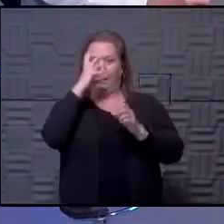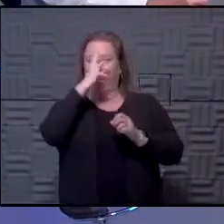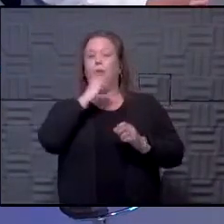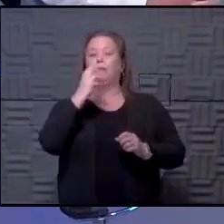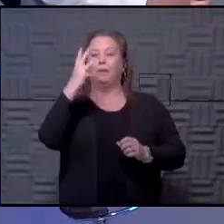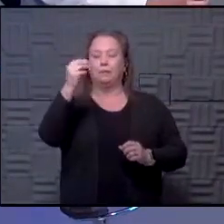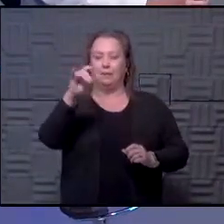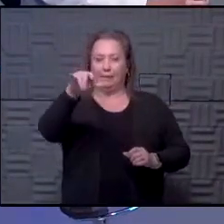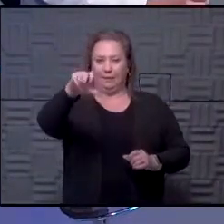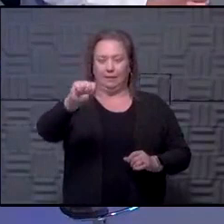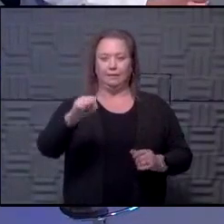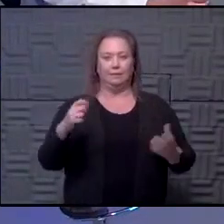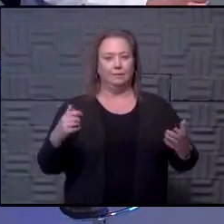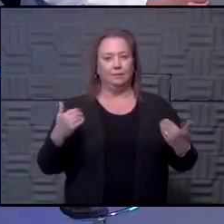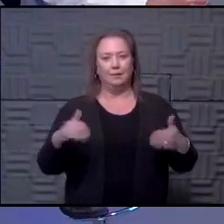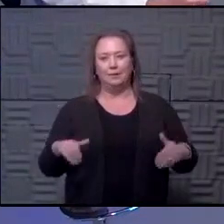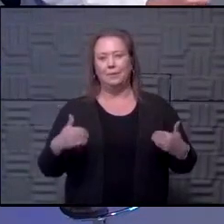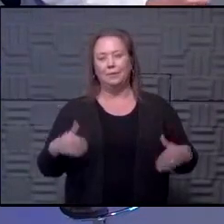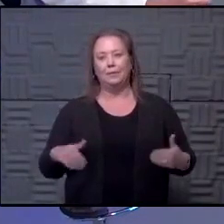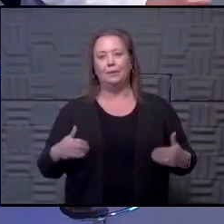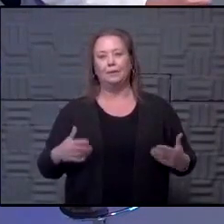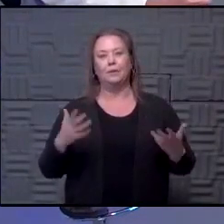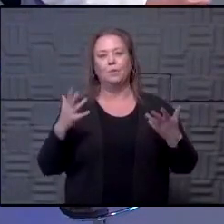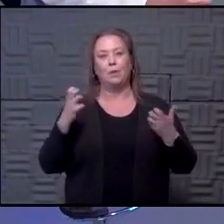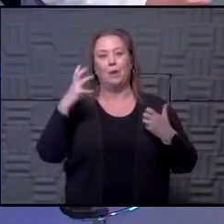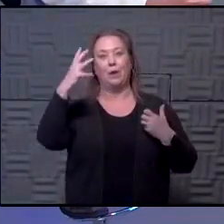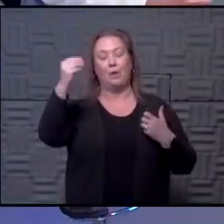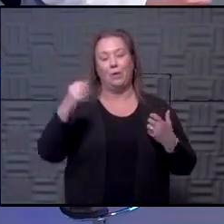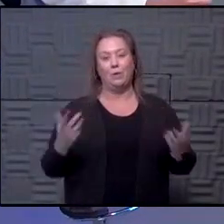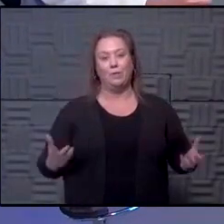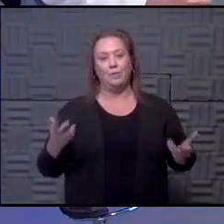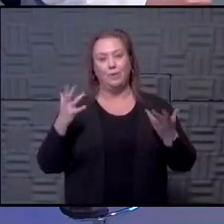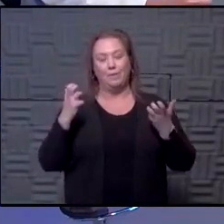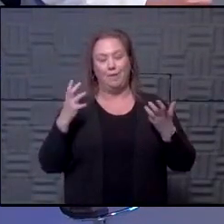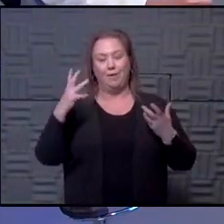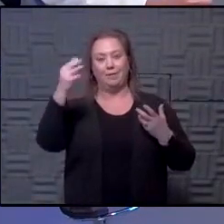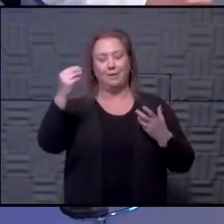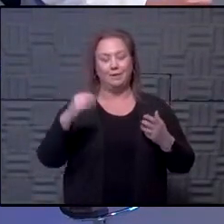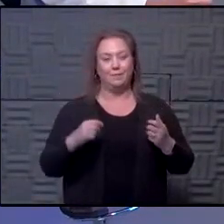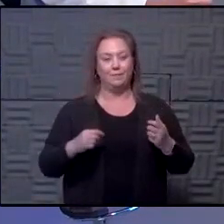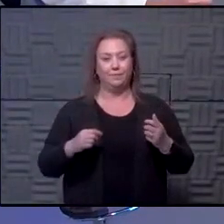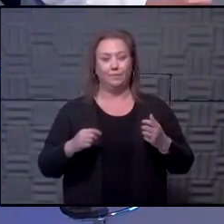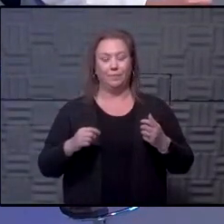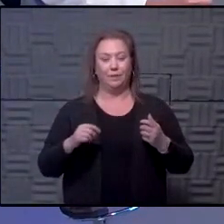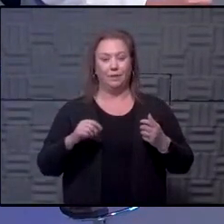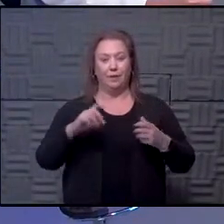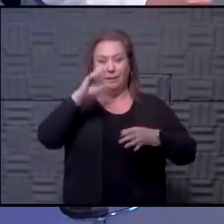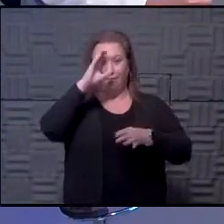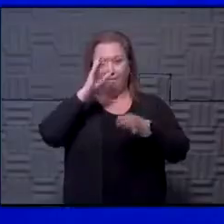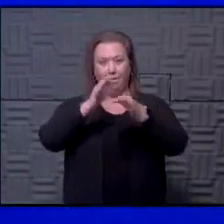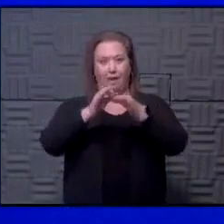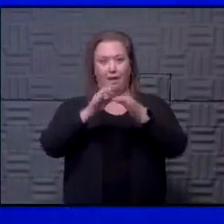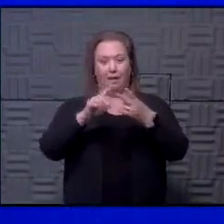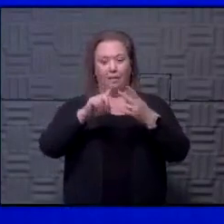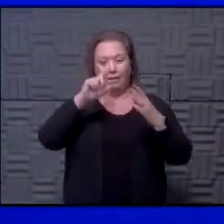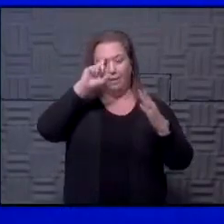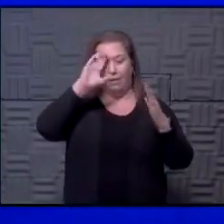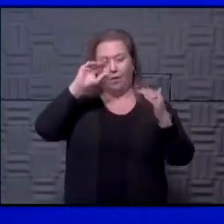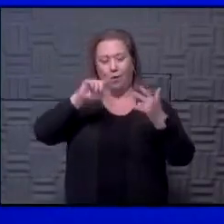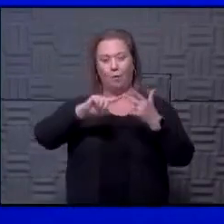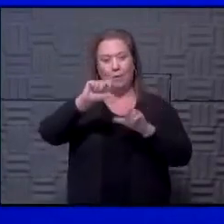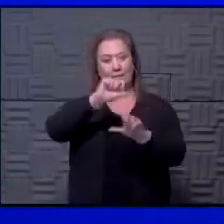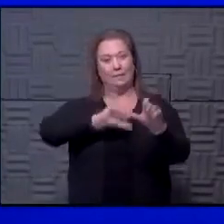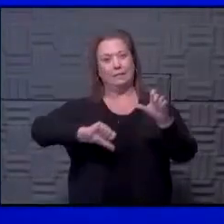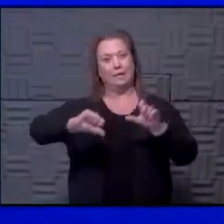beautiful outside, and gosh, we want to go, right? We want to go. But faith, hope, and science are getting us to a